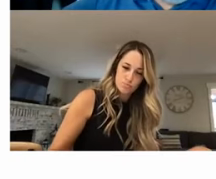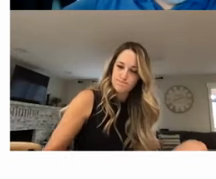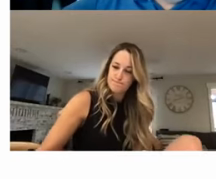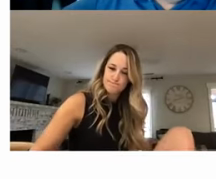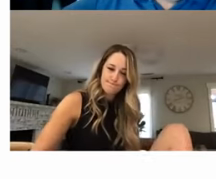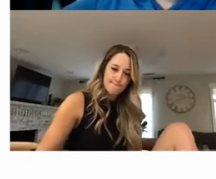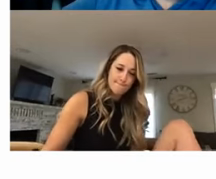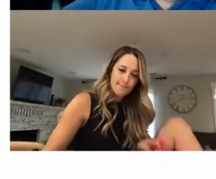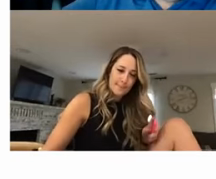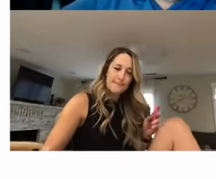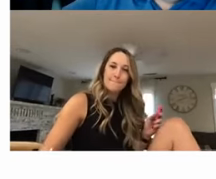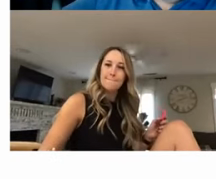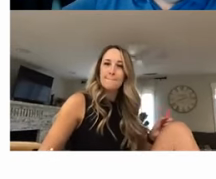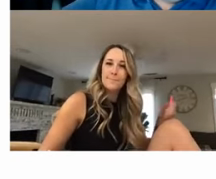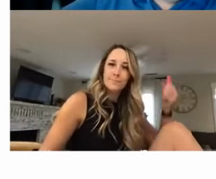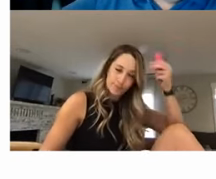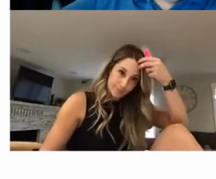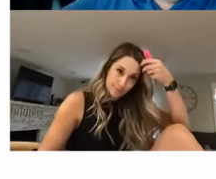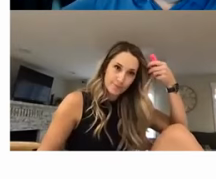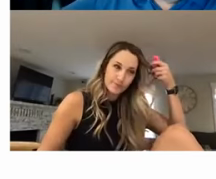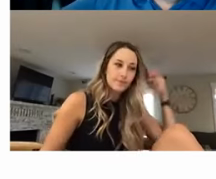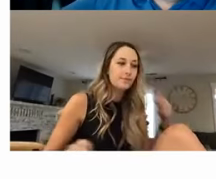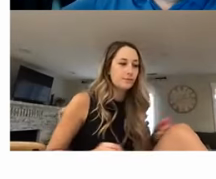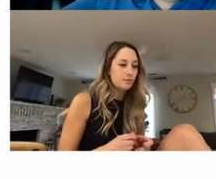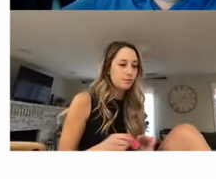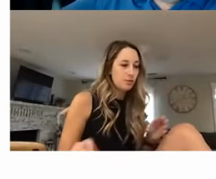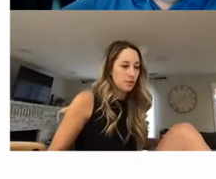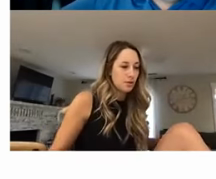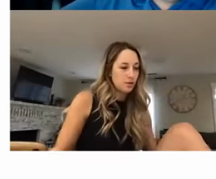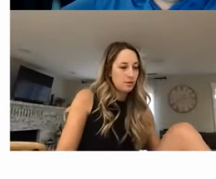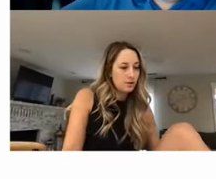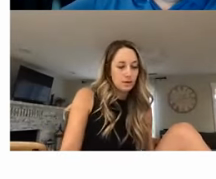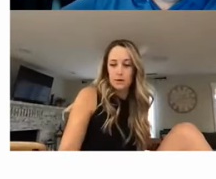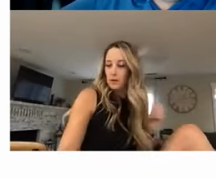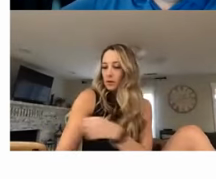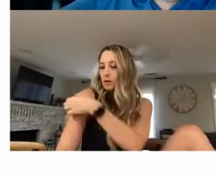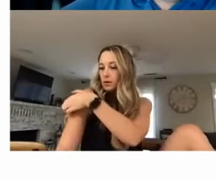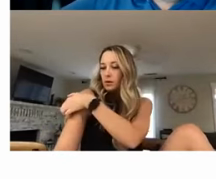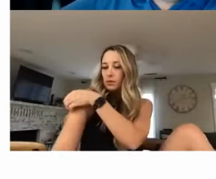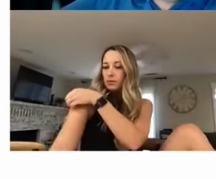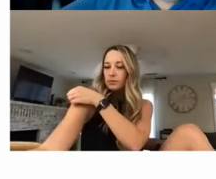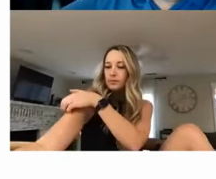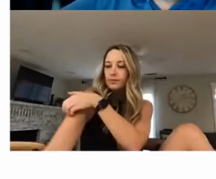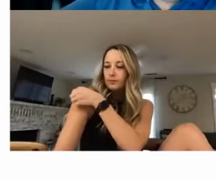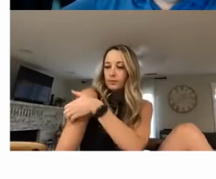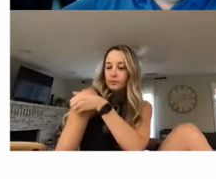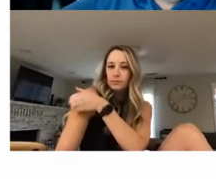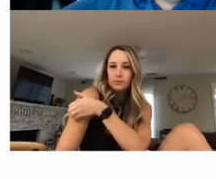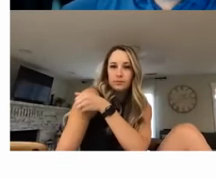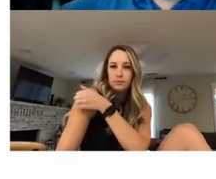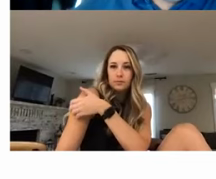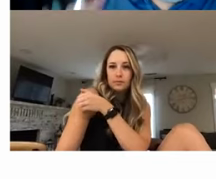excellent. All of this leading up to Monday, where we have our first lab and lecture exam. Again, you may take those exams in any order that you